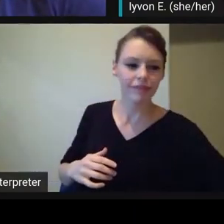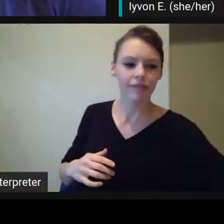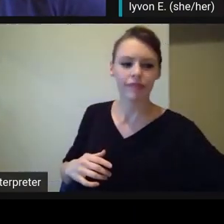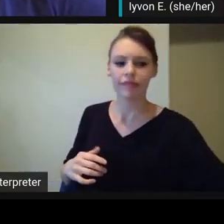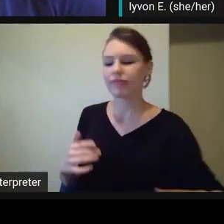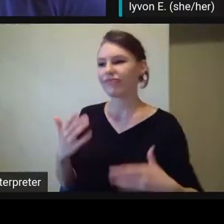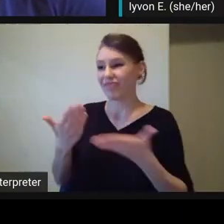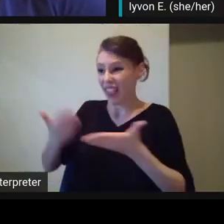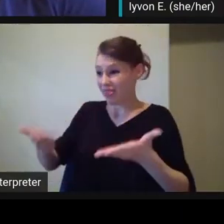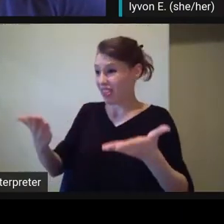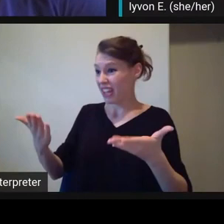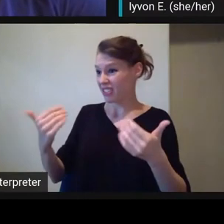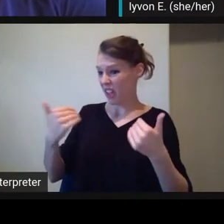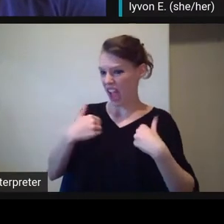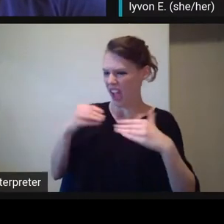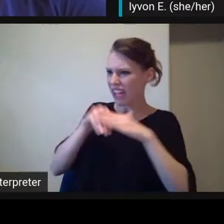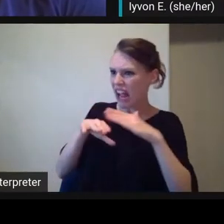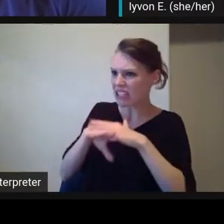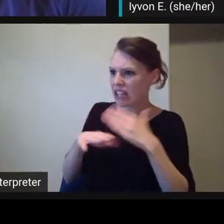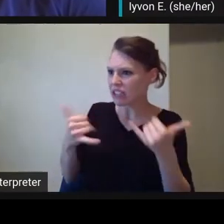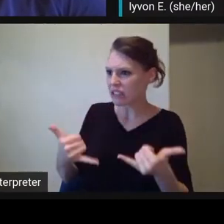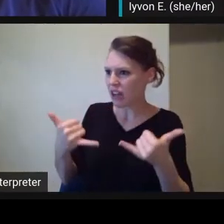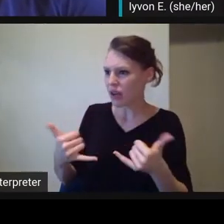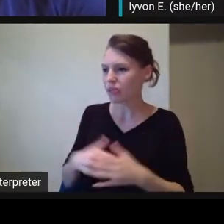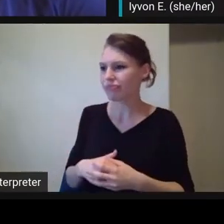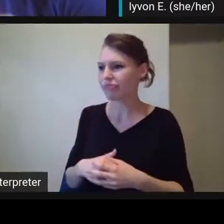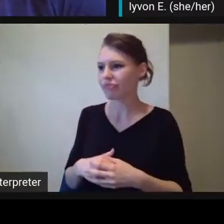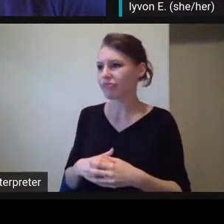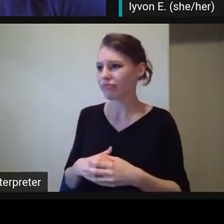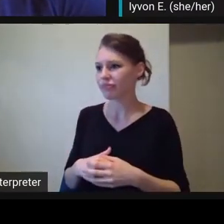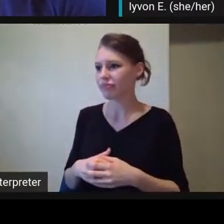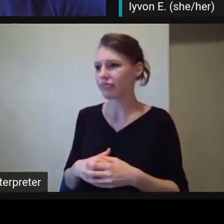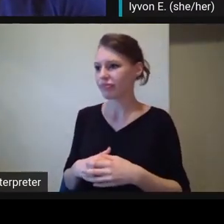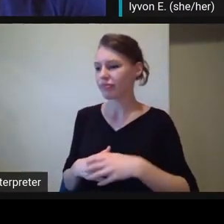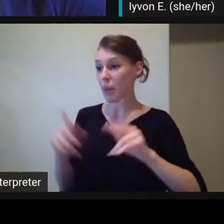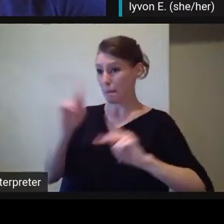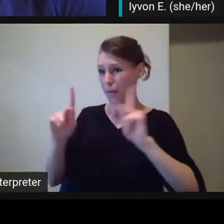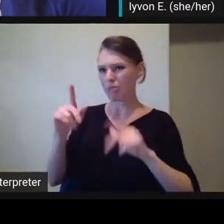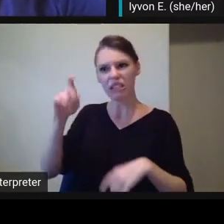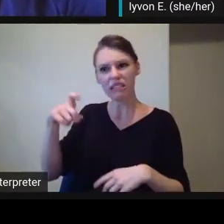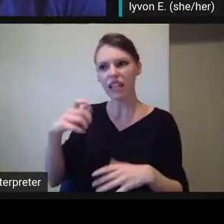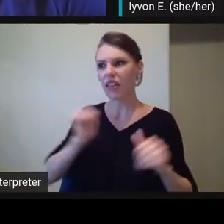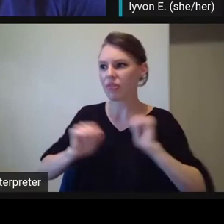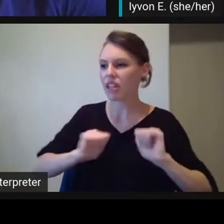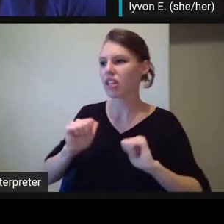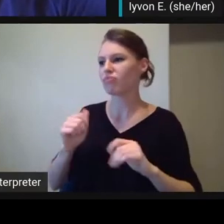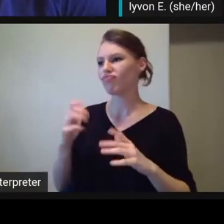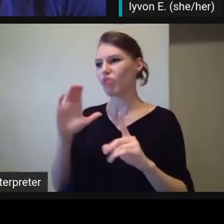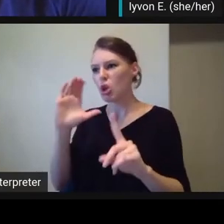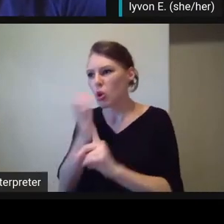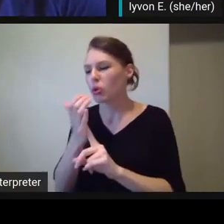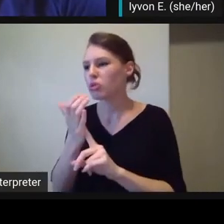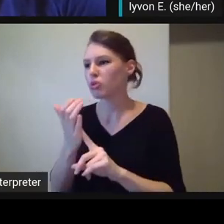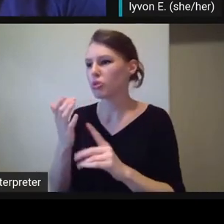more accessible in ways to the people who really do need theater and do need culture. The fact that we can